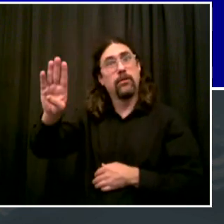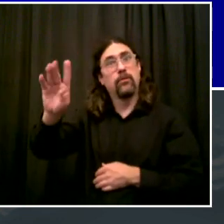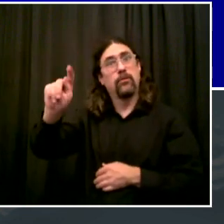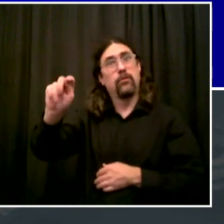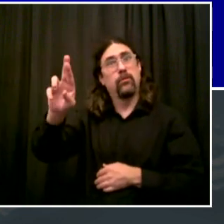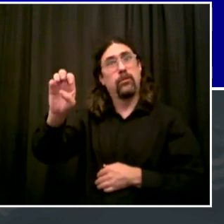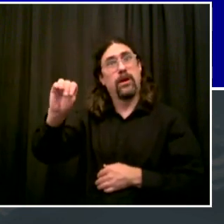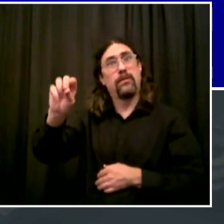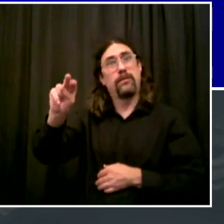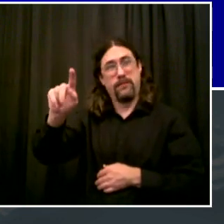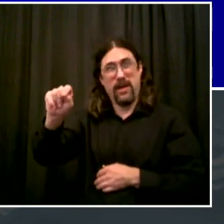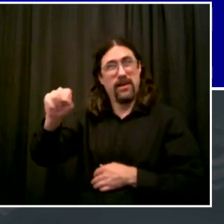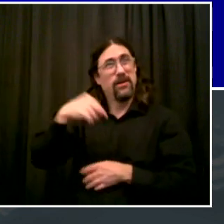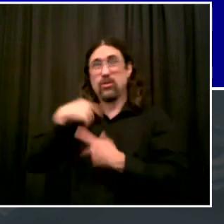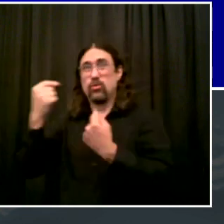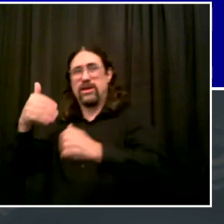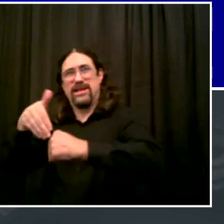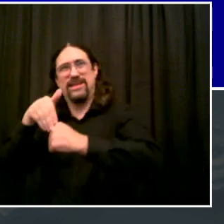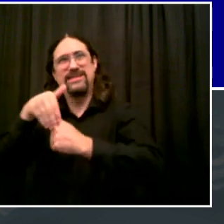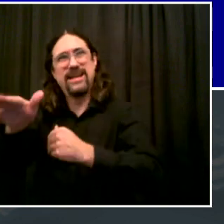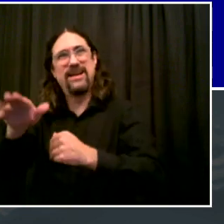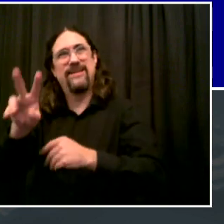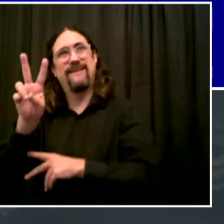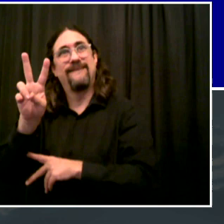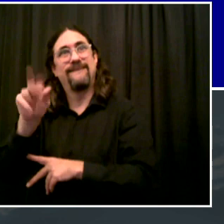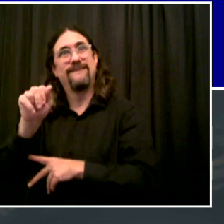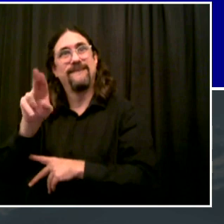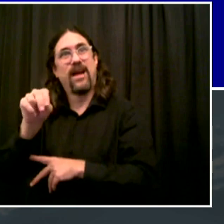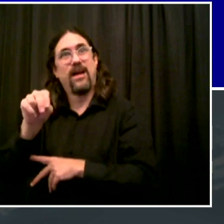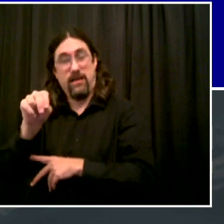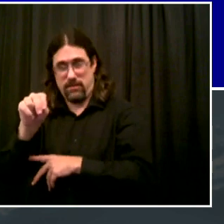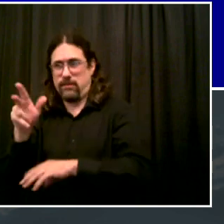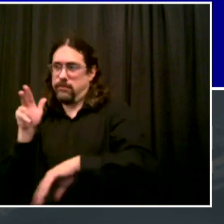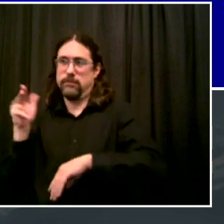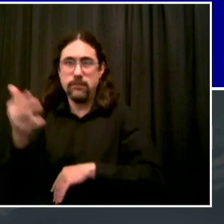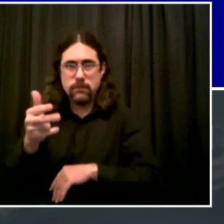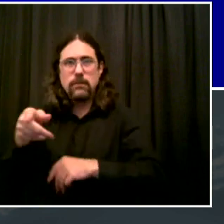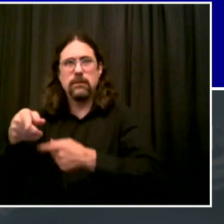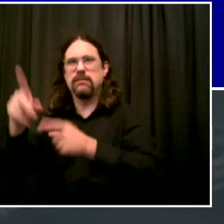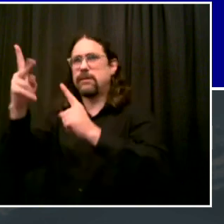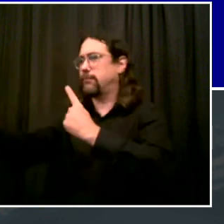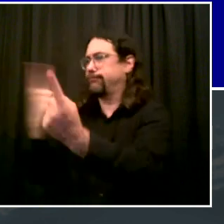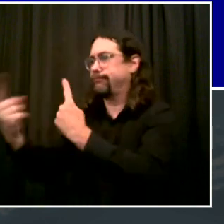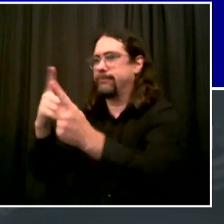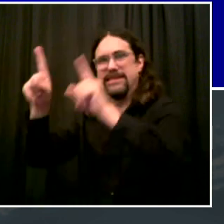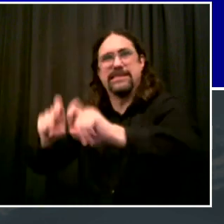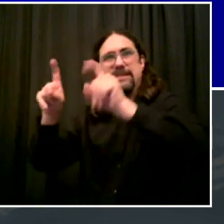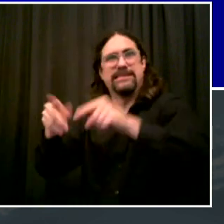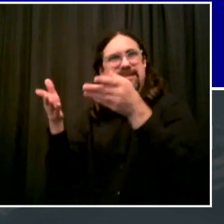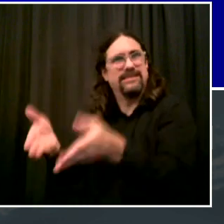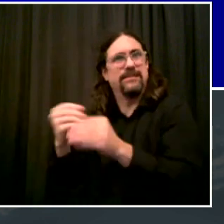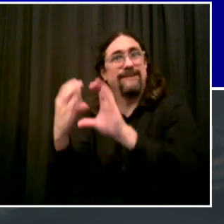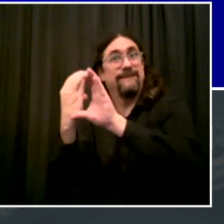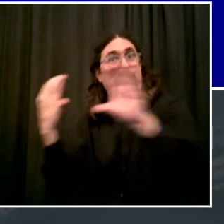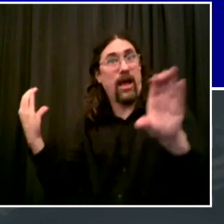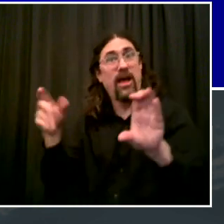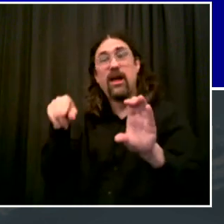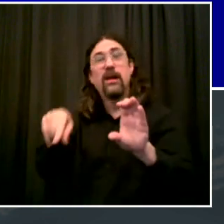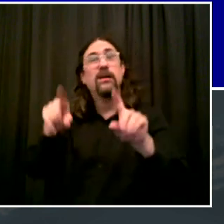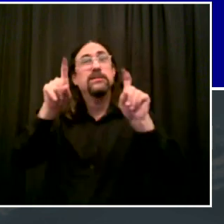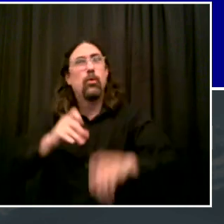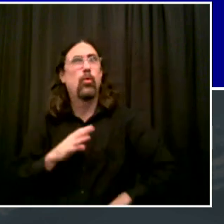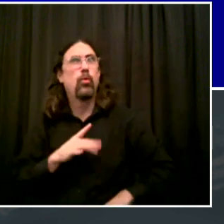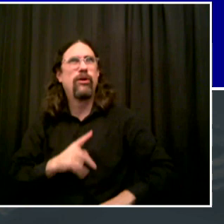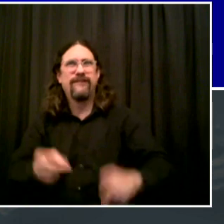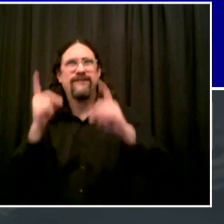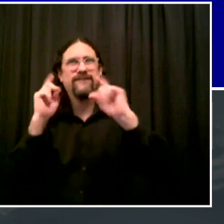support, including a free hotel room if needed to safely separate from loved ones. We are also including 3 new mobile testing sites at